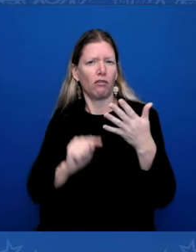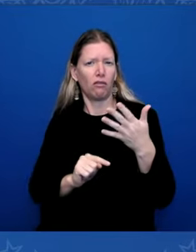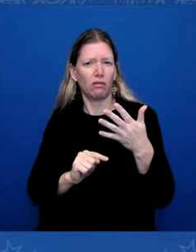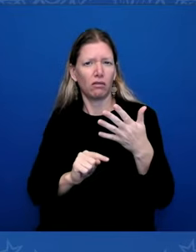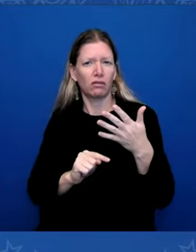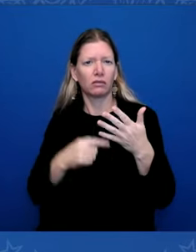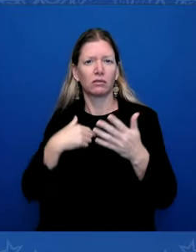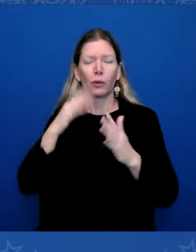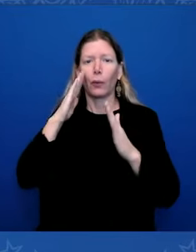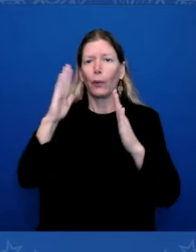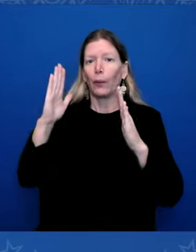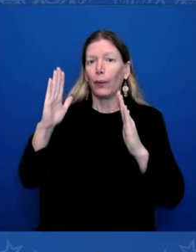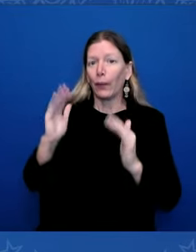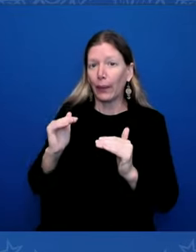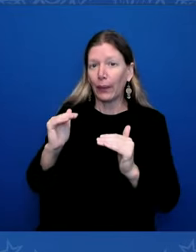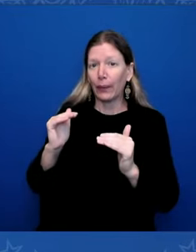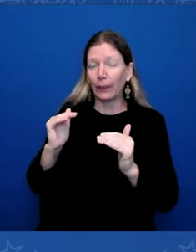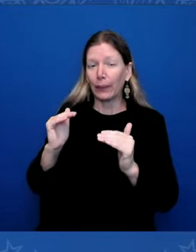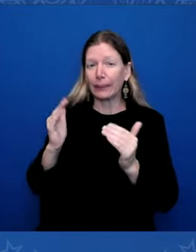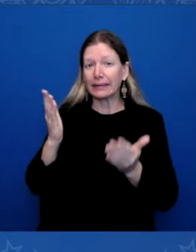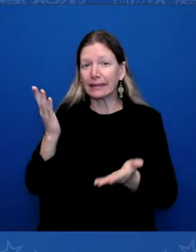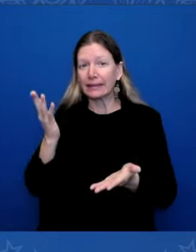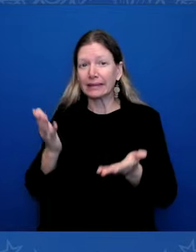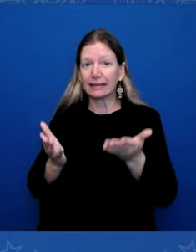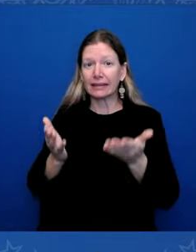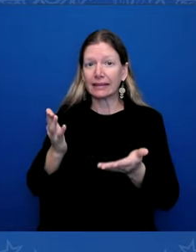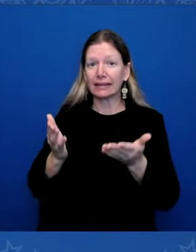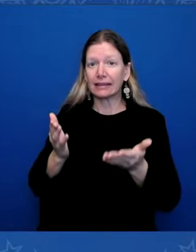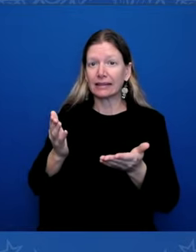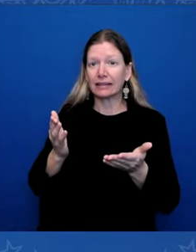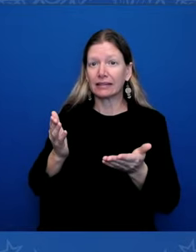Prime Minister Xi, Xi has